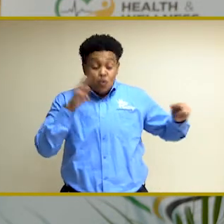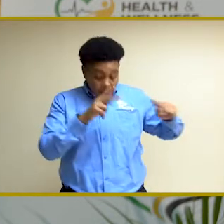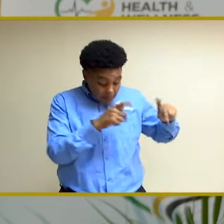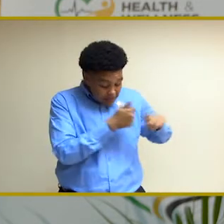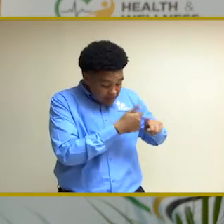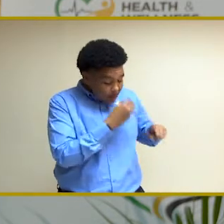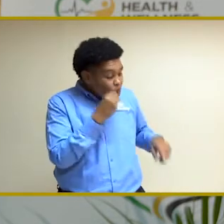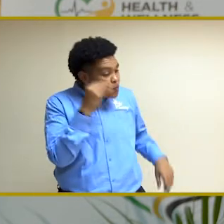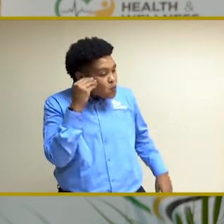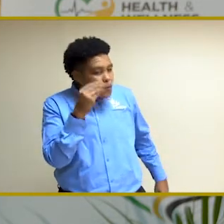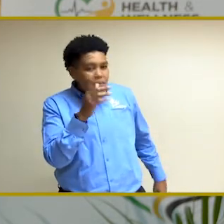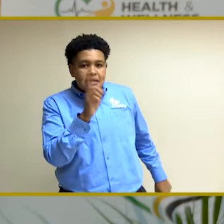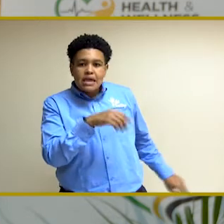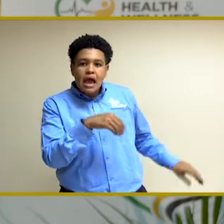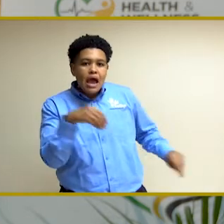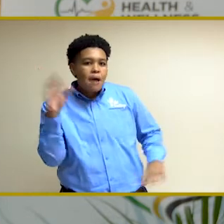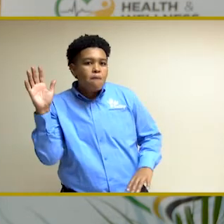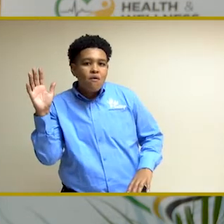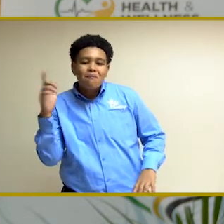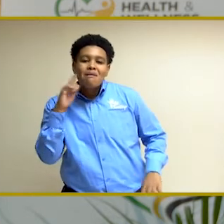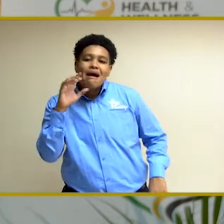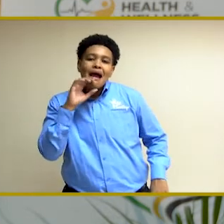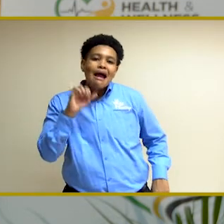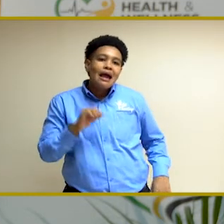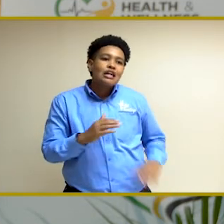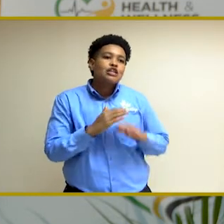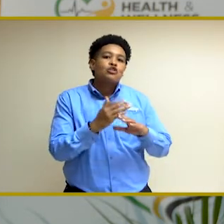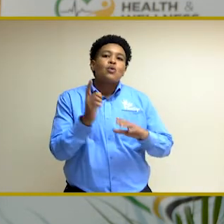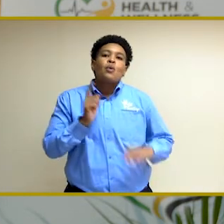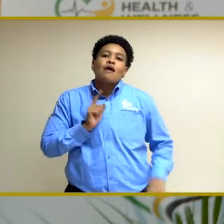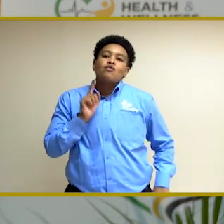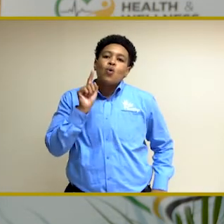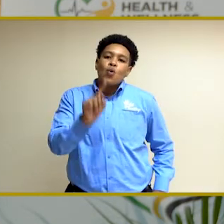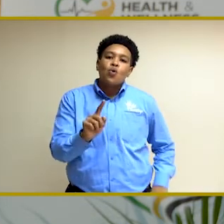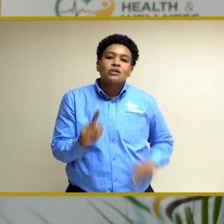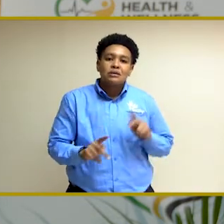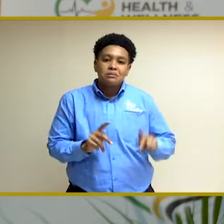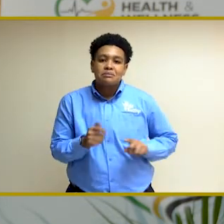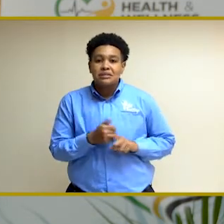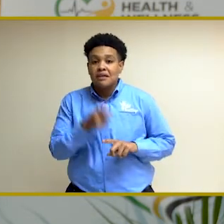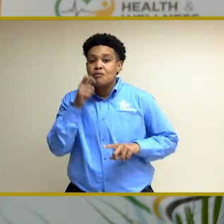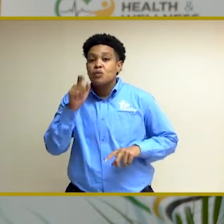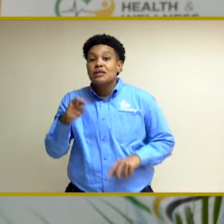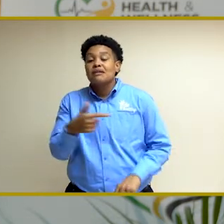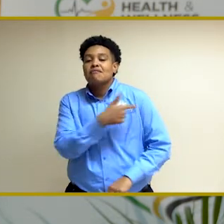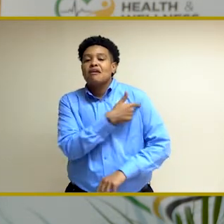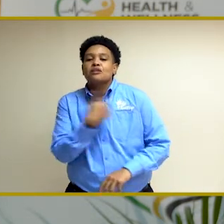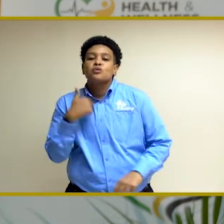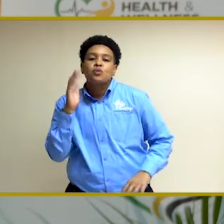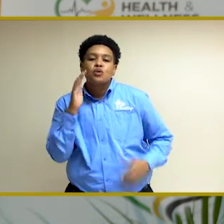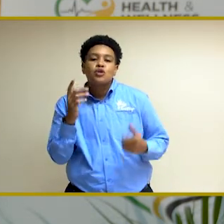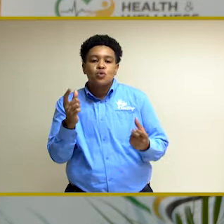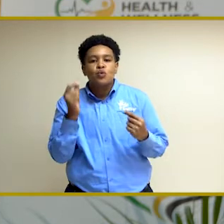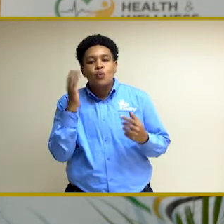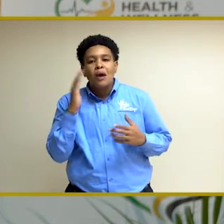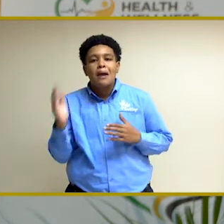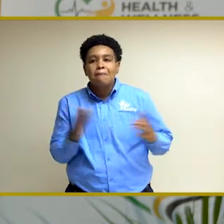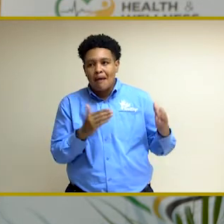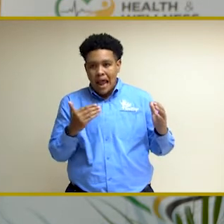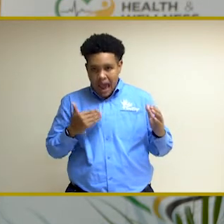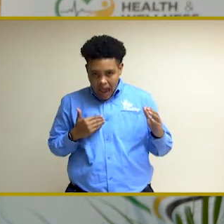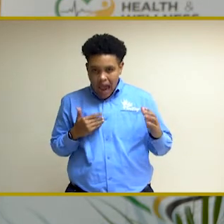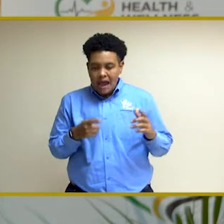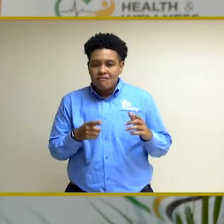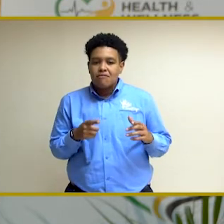or restriction. And where we have to go to persons who need a vaccine, we will do that because the plan does have